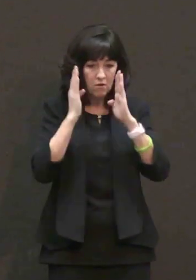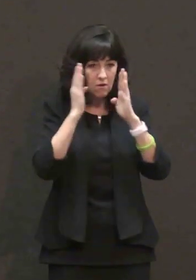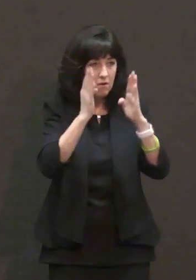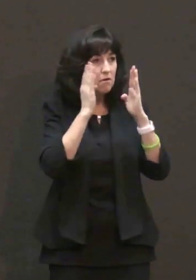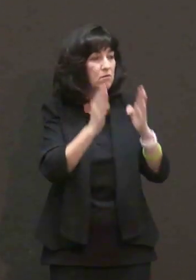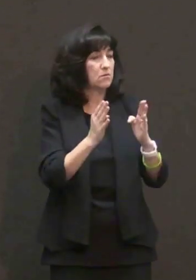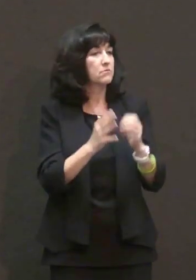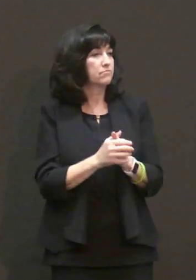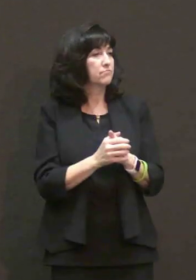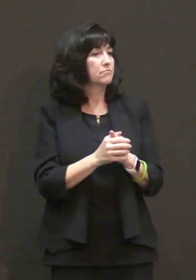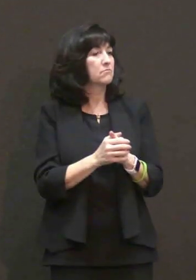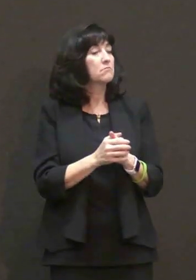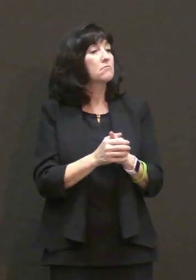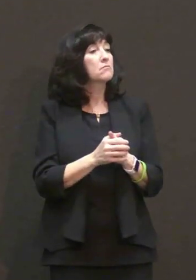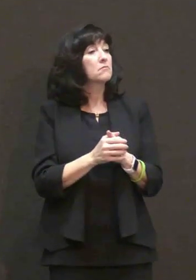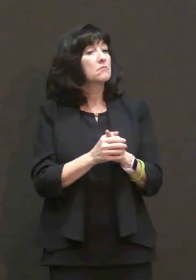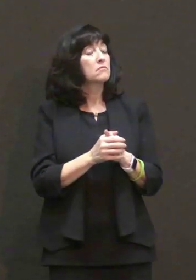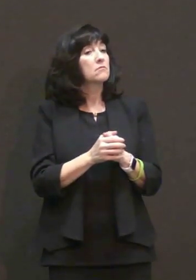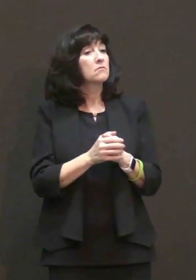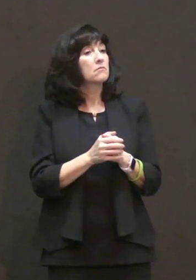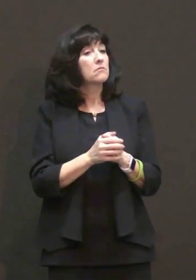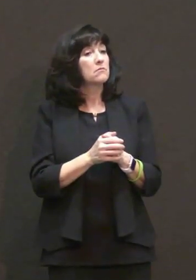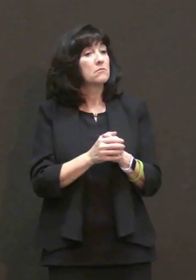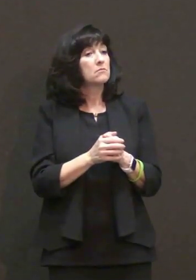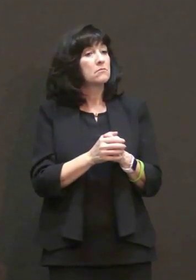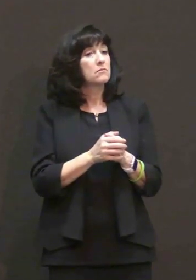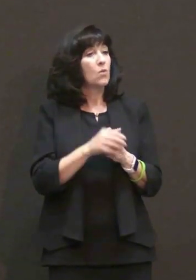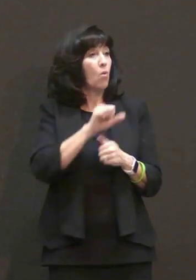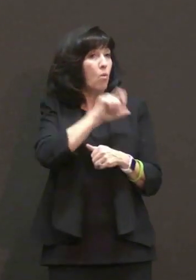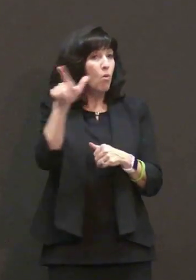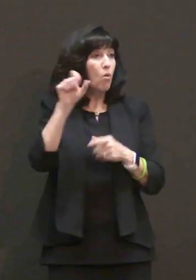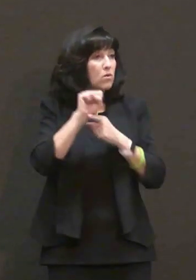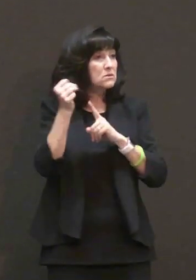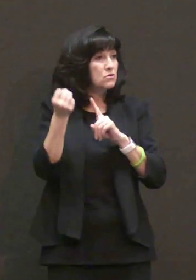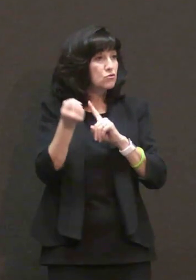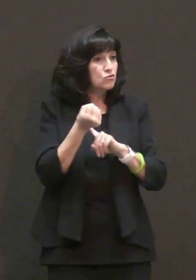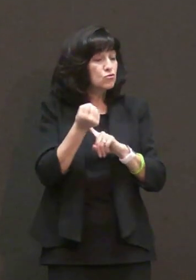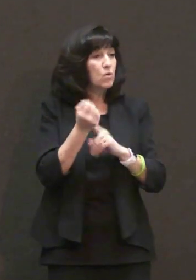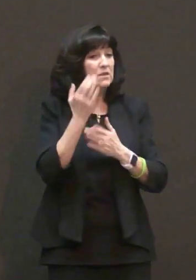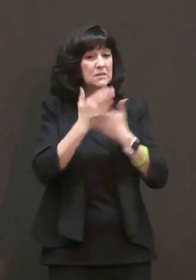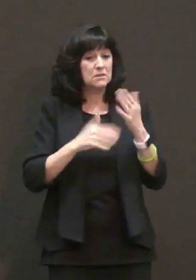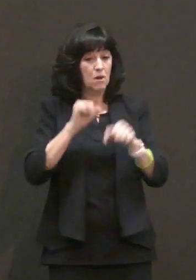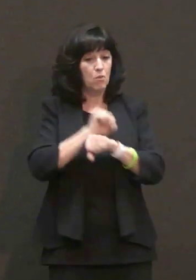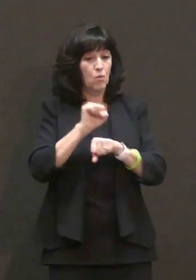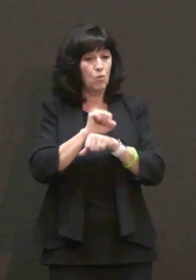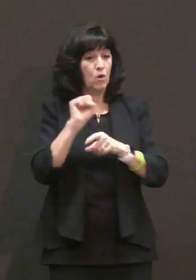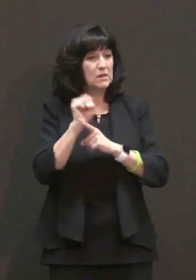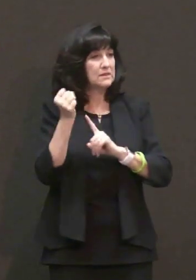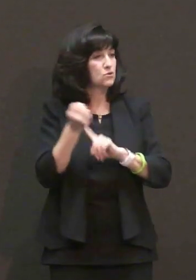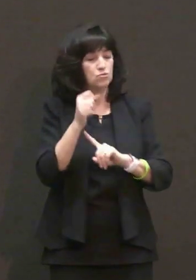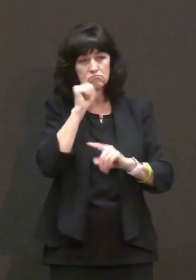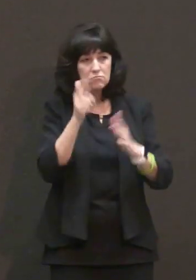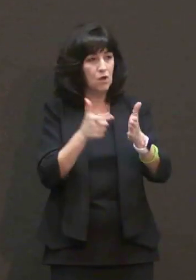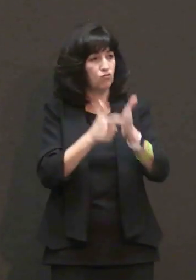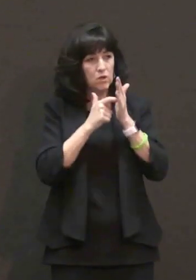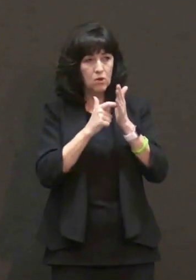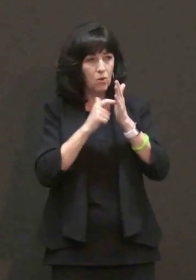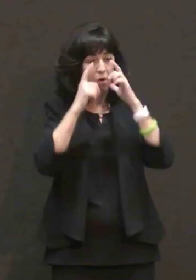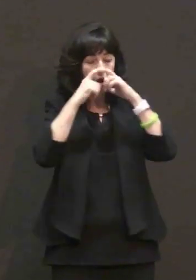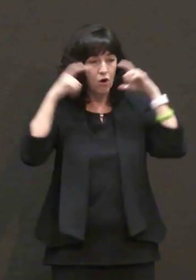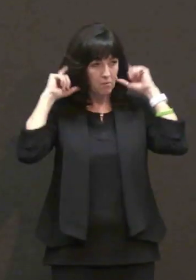not necessarily recommended for use in all circumstances, particularly certain work circumstances don't require it. And so we're